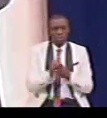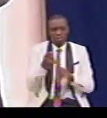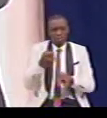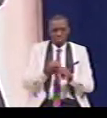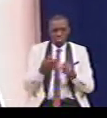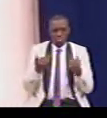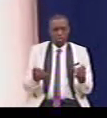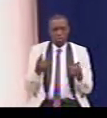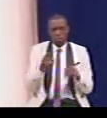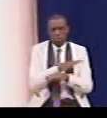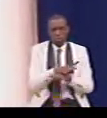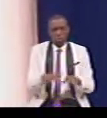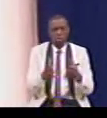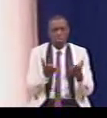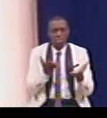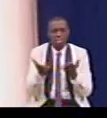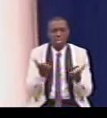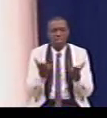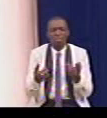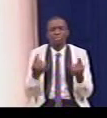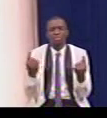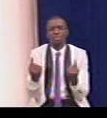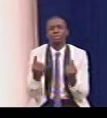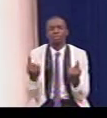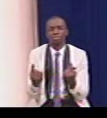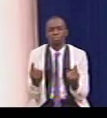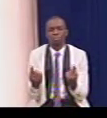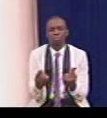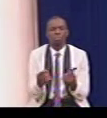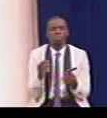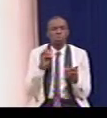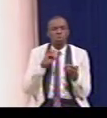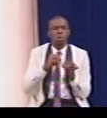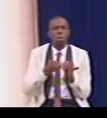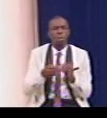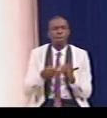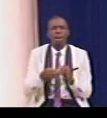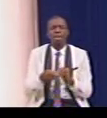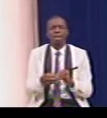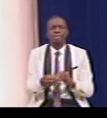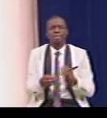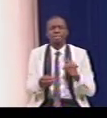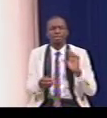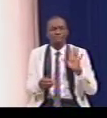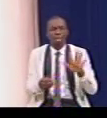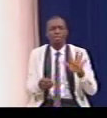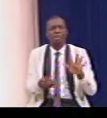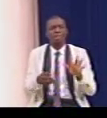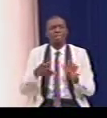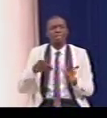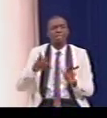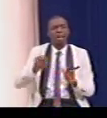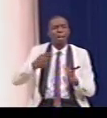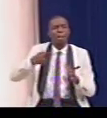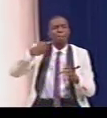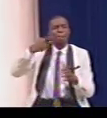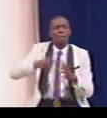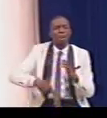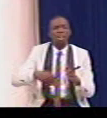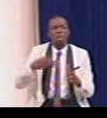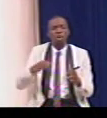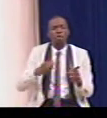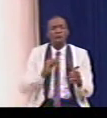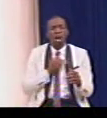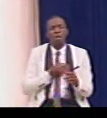the price of our sanctification the price what price did he pay what's the price for